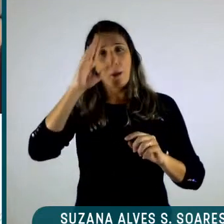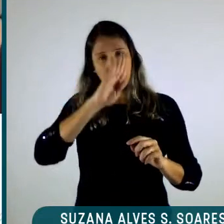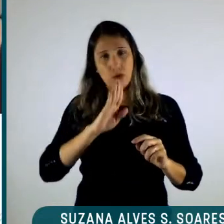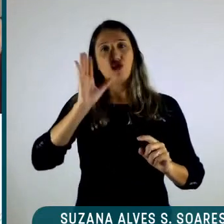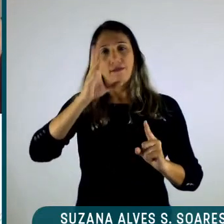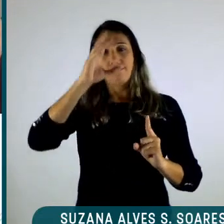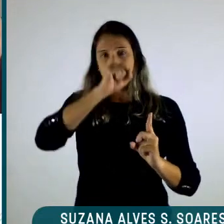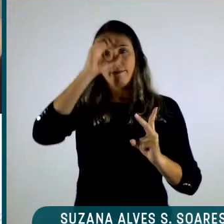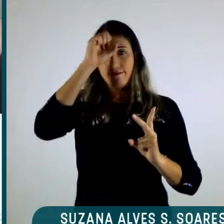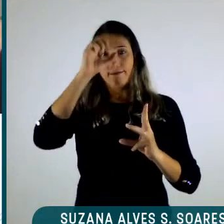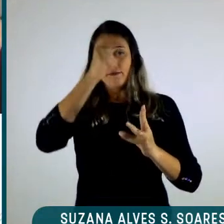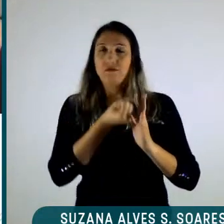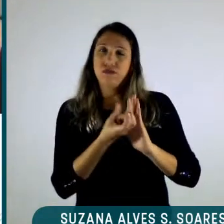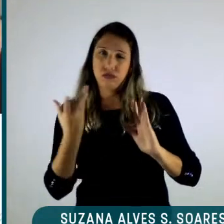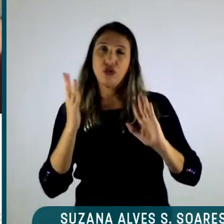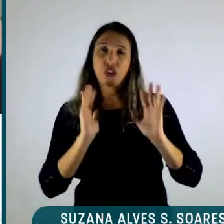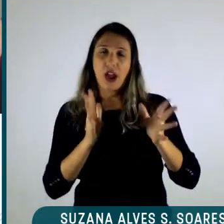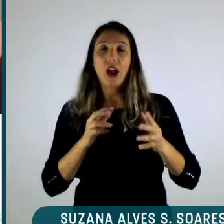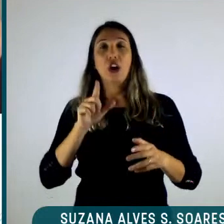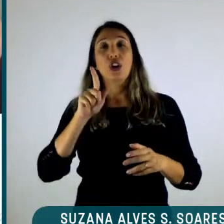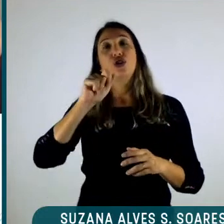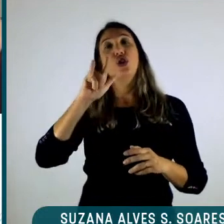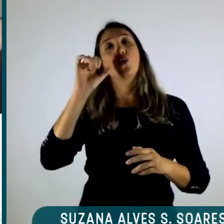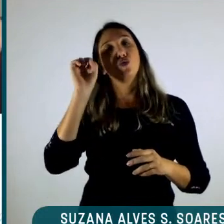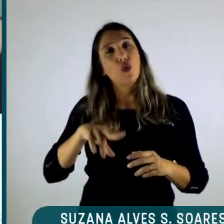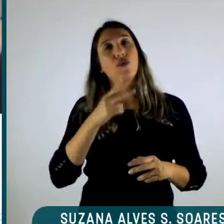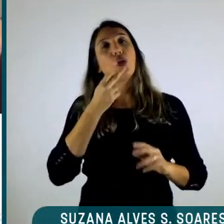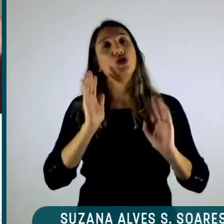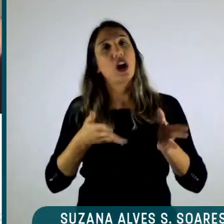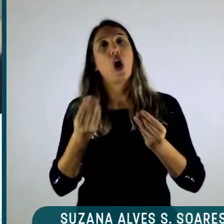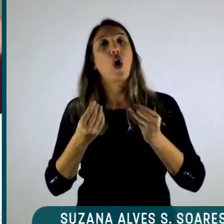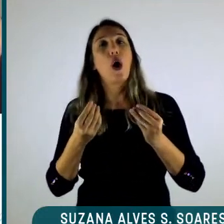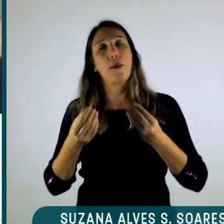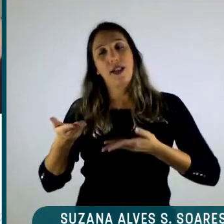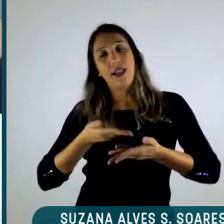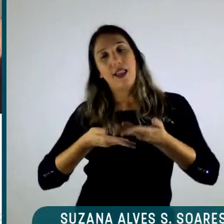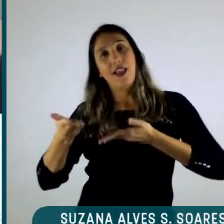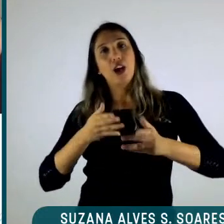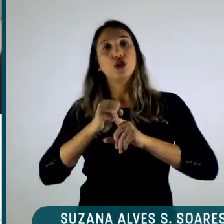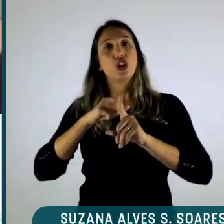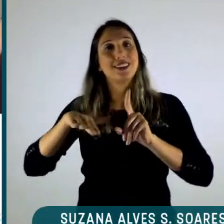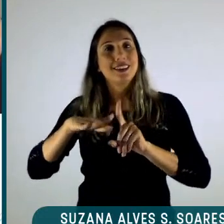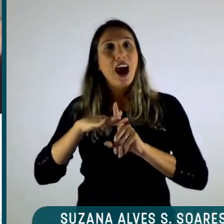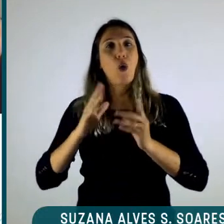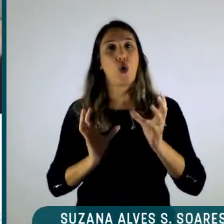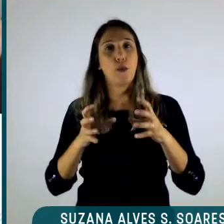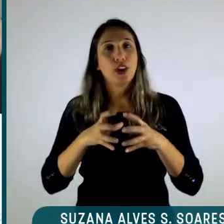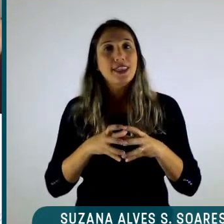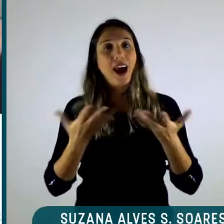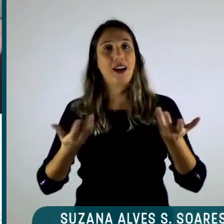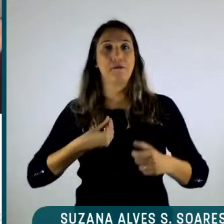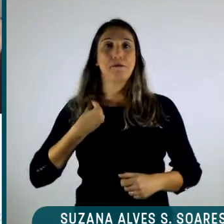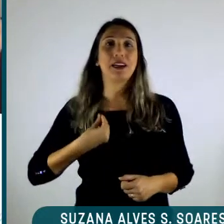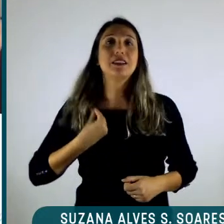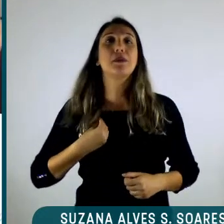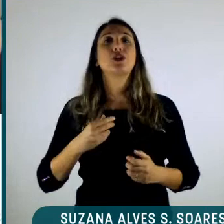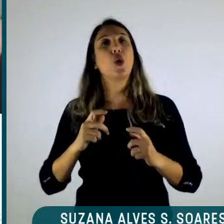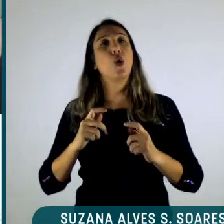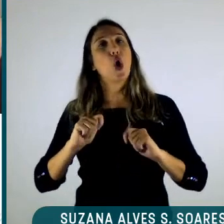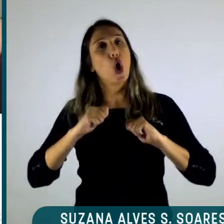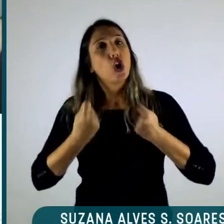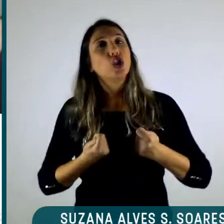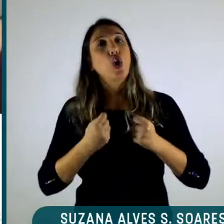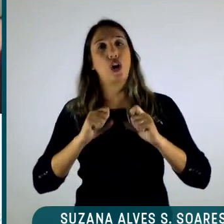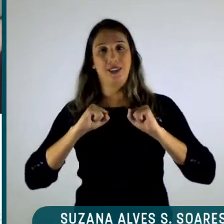pandemic, but we have lots of lessons learned. Gilson mentioned the issue of the social relationship, the community,